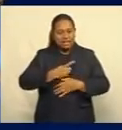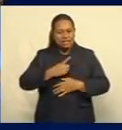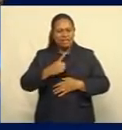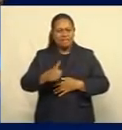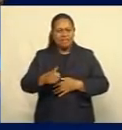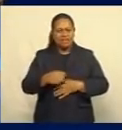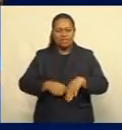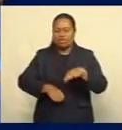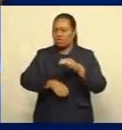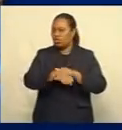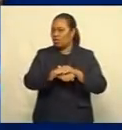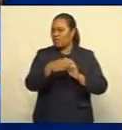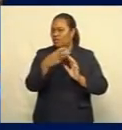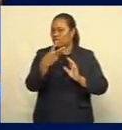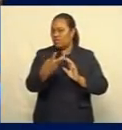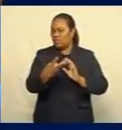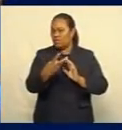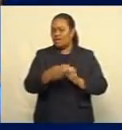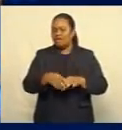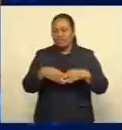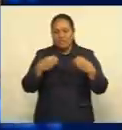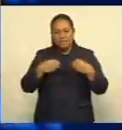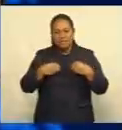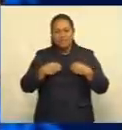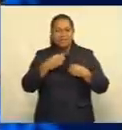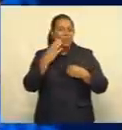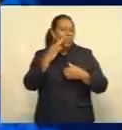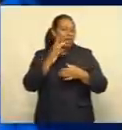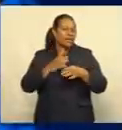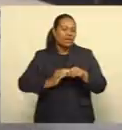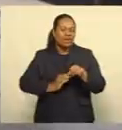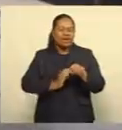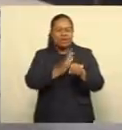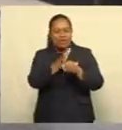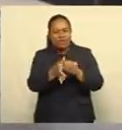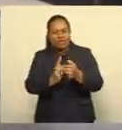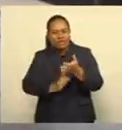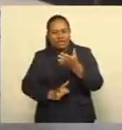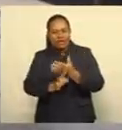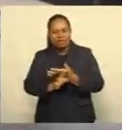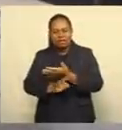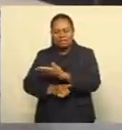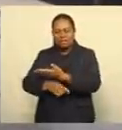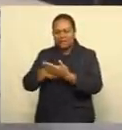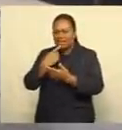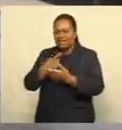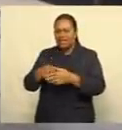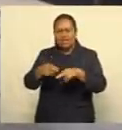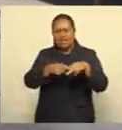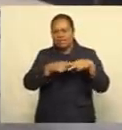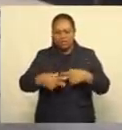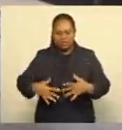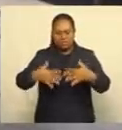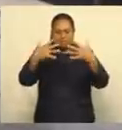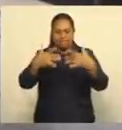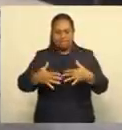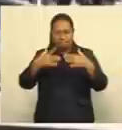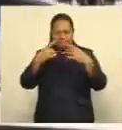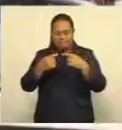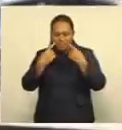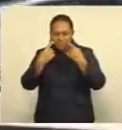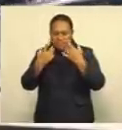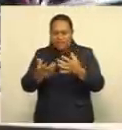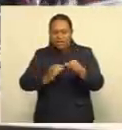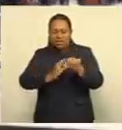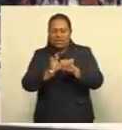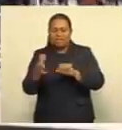top 3 factors impacting businesses during the pandemic. This was revealed by the Fiji Bureau of Statistics in its COVID-19 Business